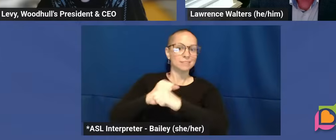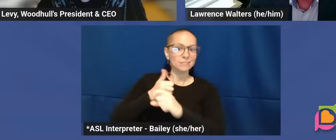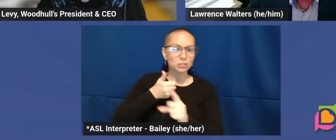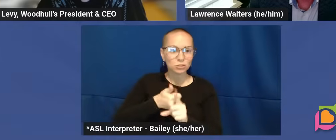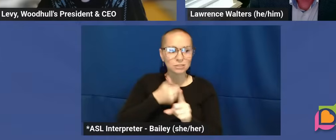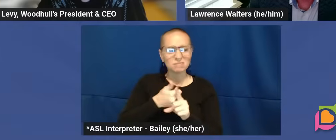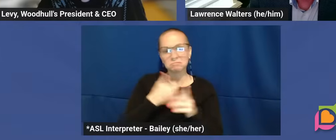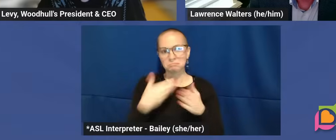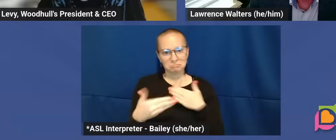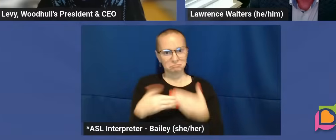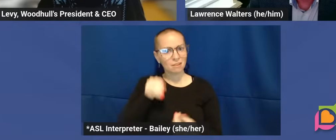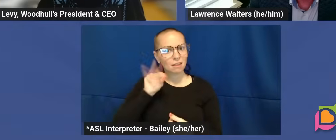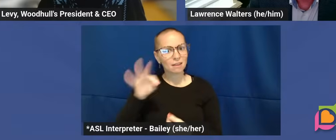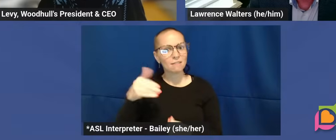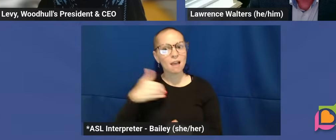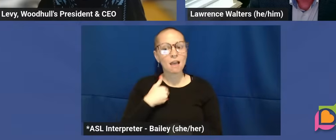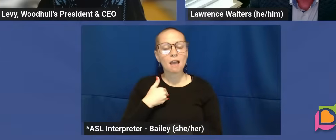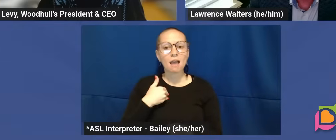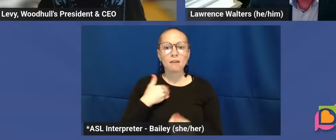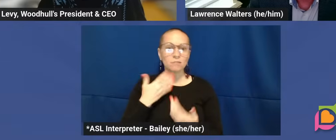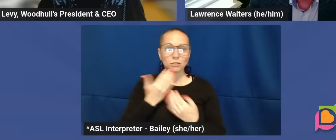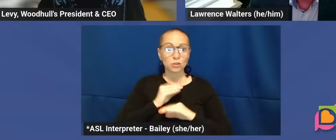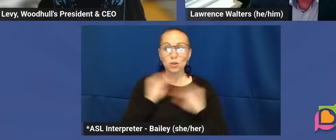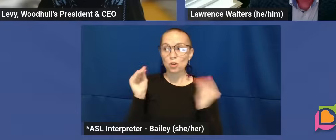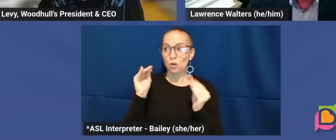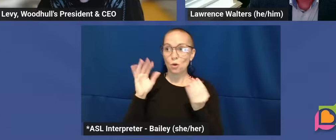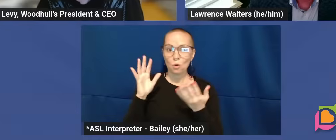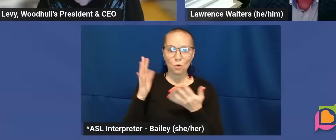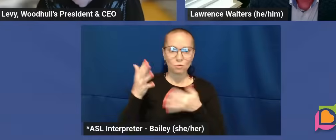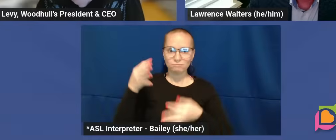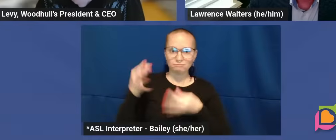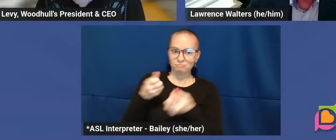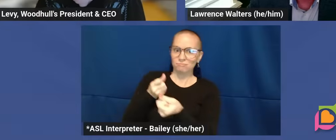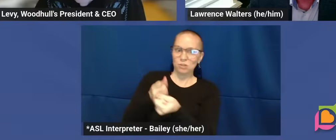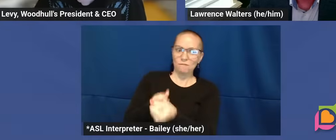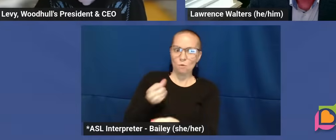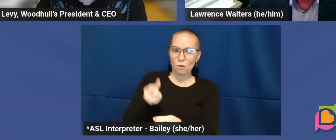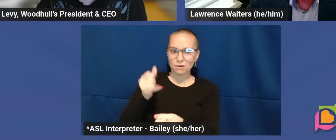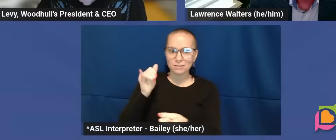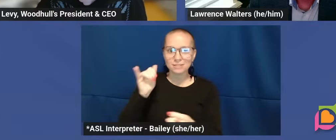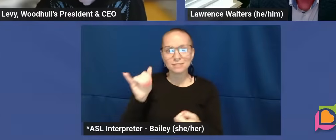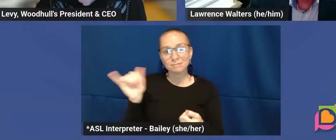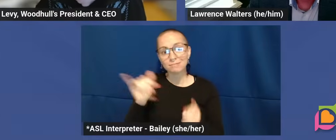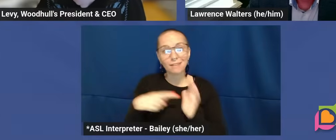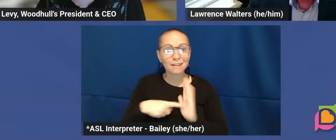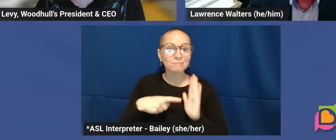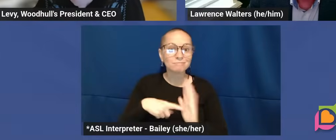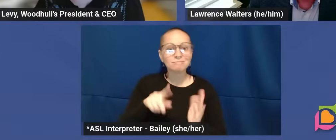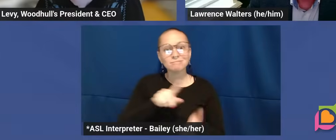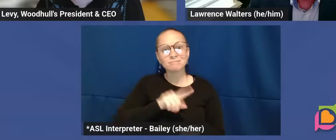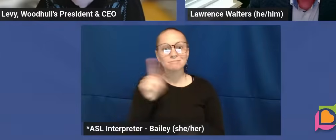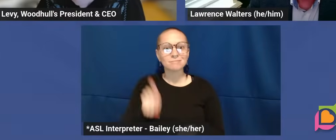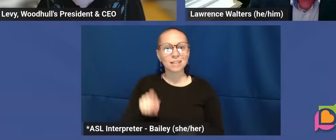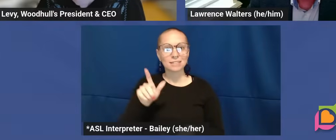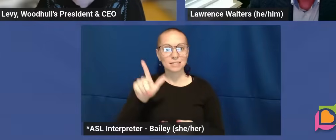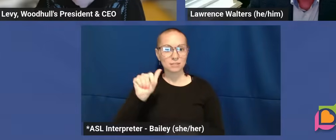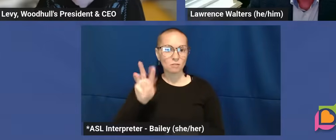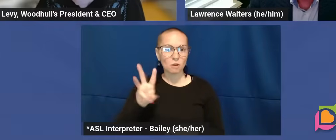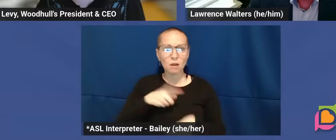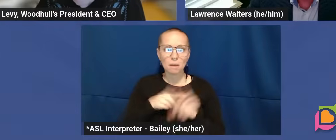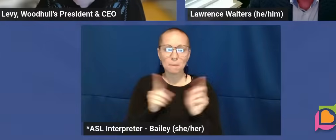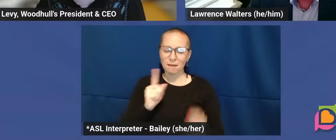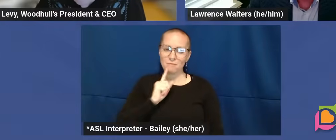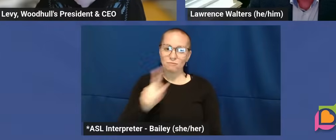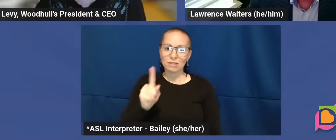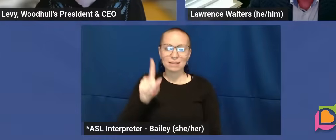there's an argument that there's no jurisdiction in the United States to be able to enforce, say, a Texas law. But as far as the dark web, the